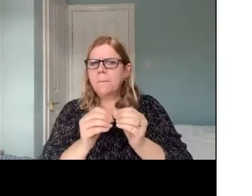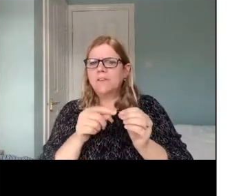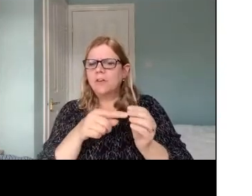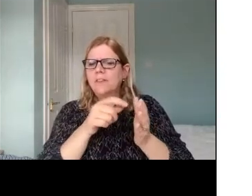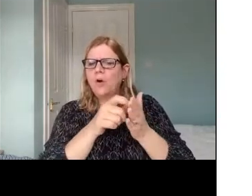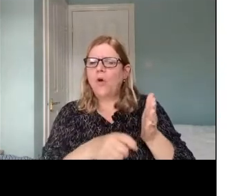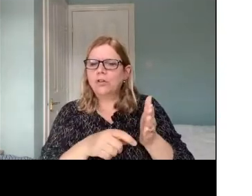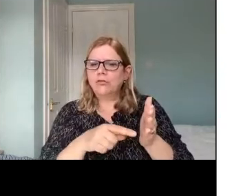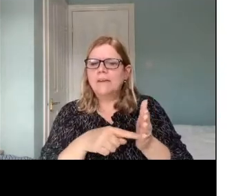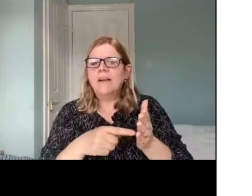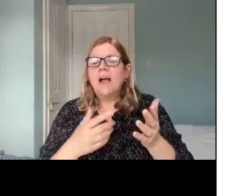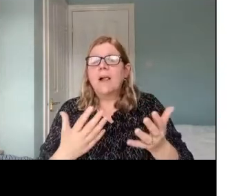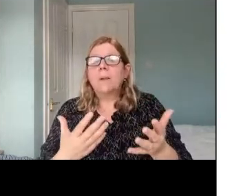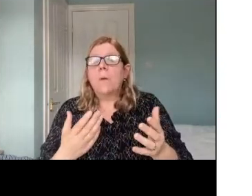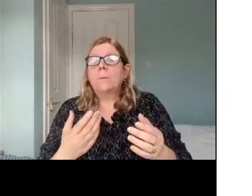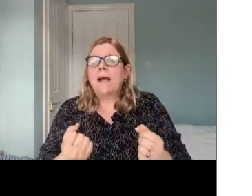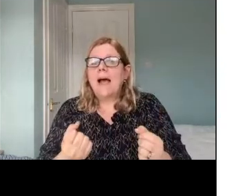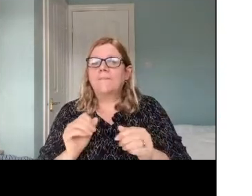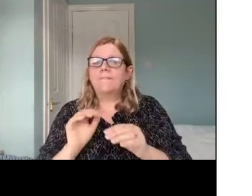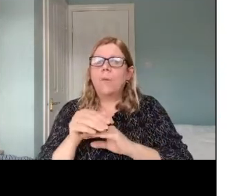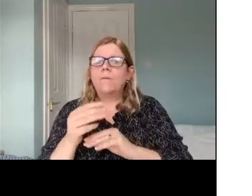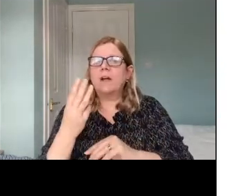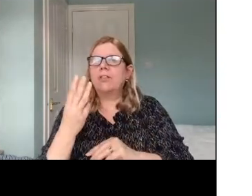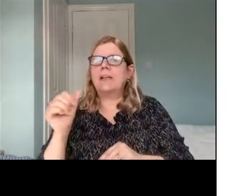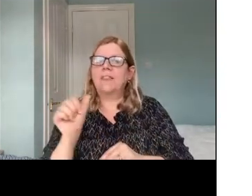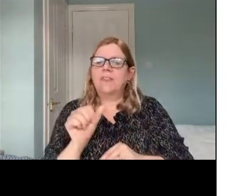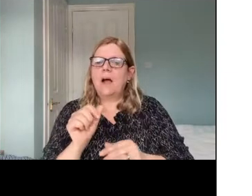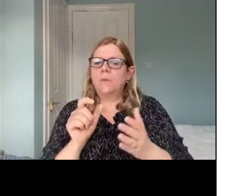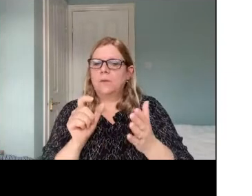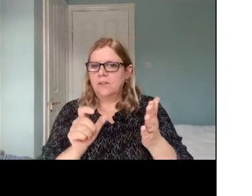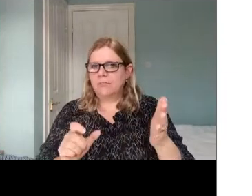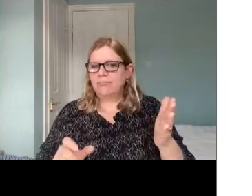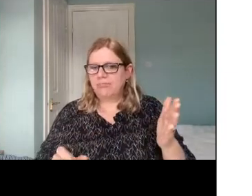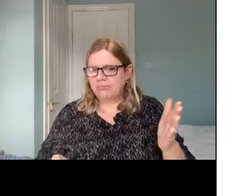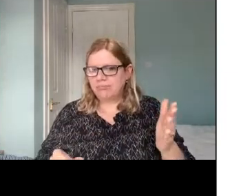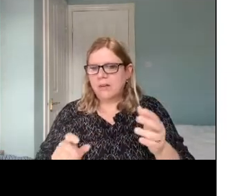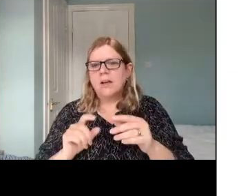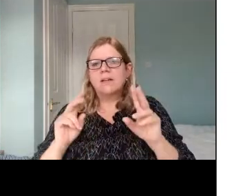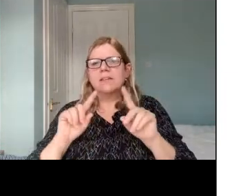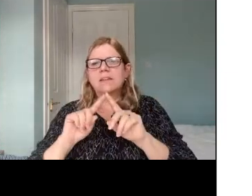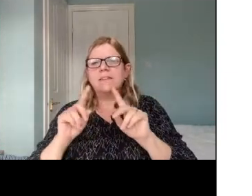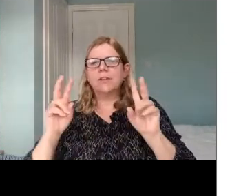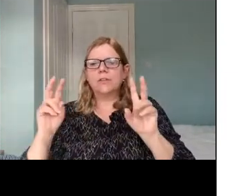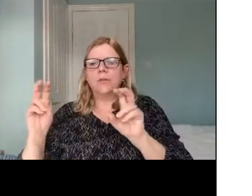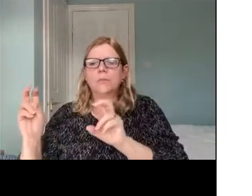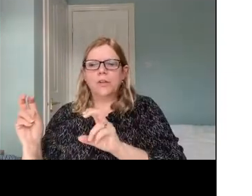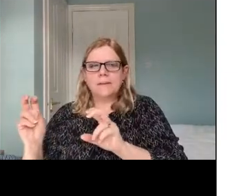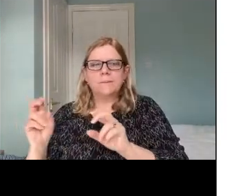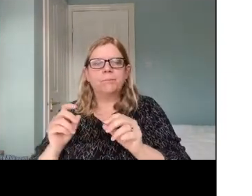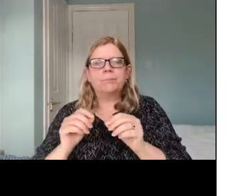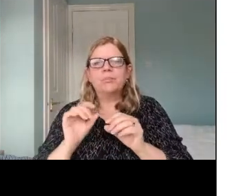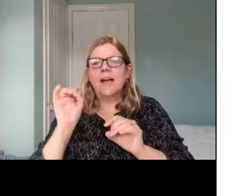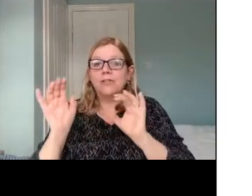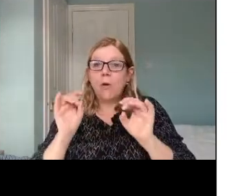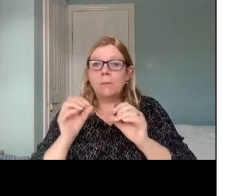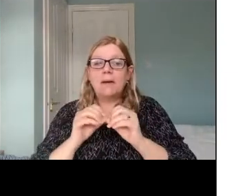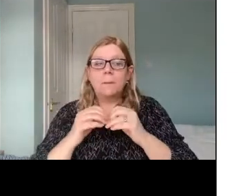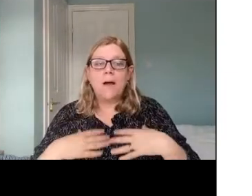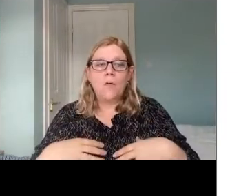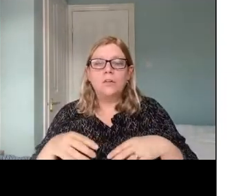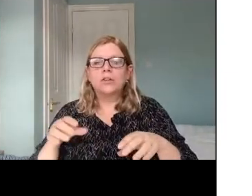So you can see here, Ben mentioned the glossary earlier with the Scottish Sensory Centre. We have over 3,000 terms that